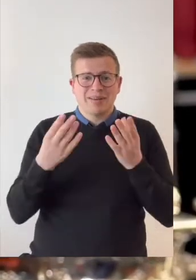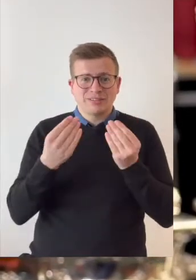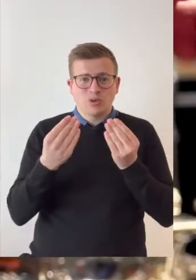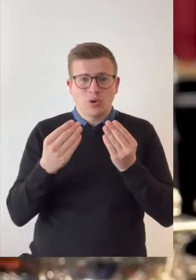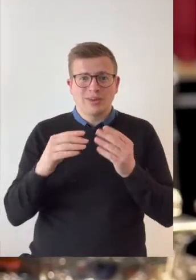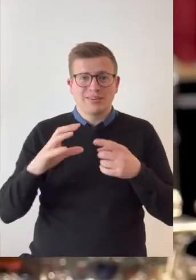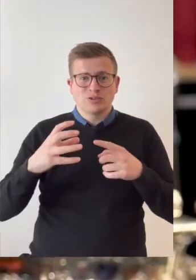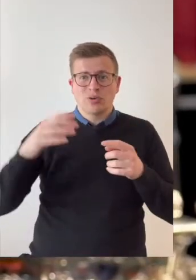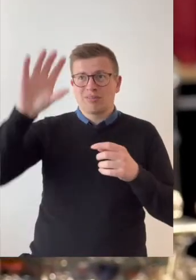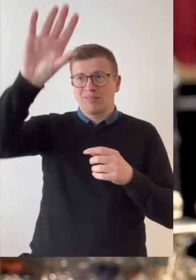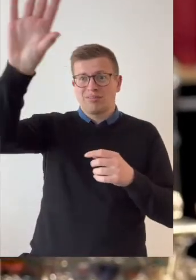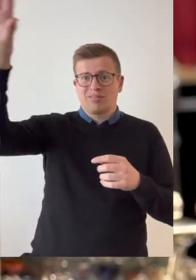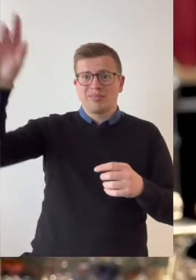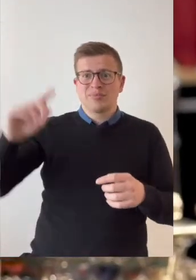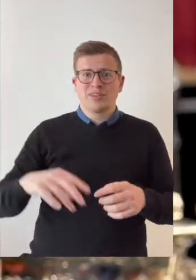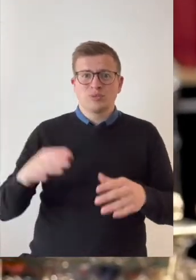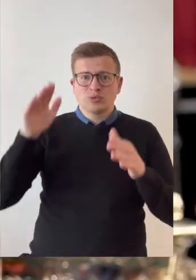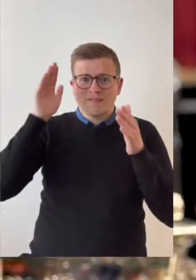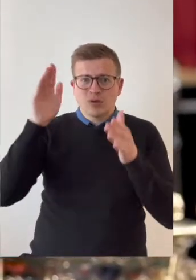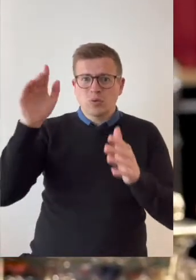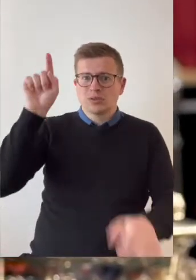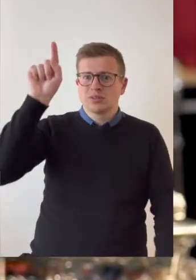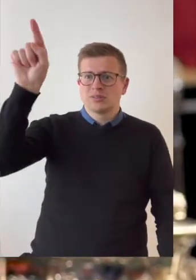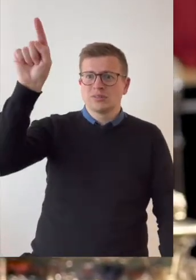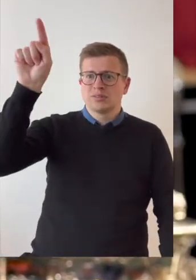somewhere and used to focus.